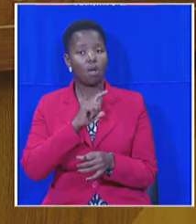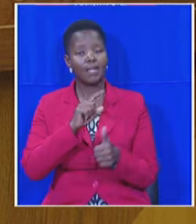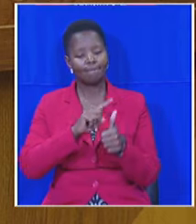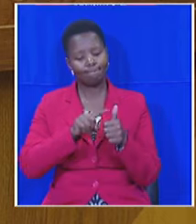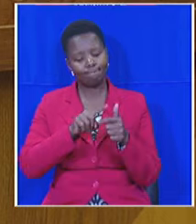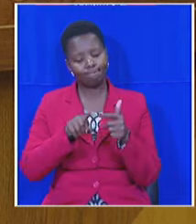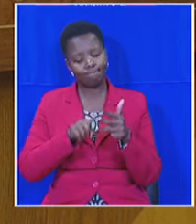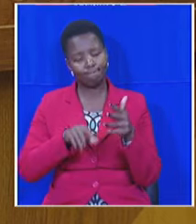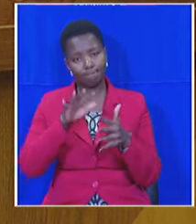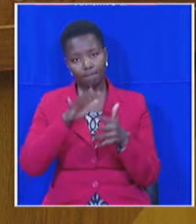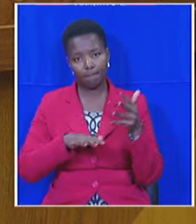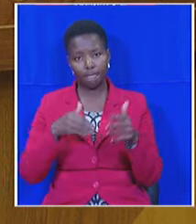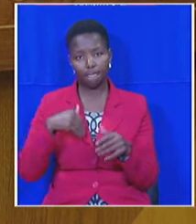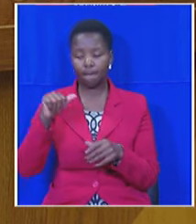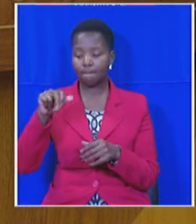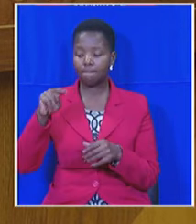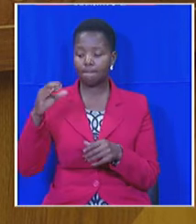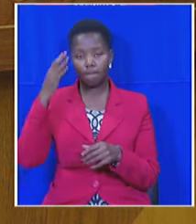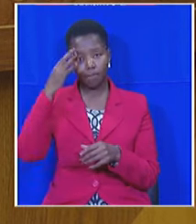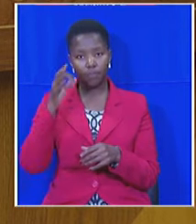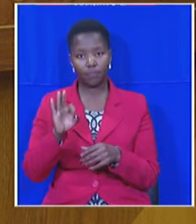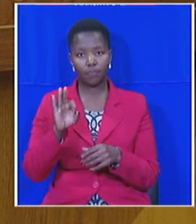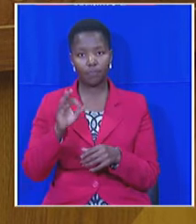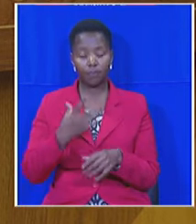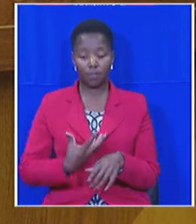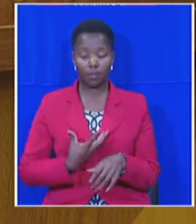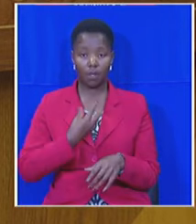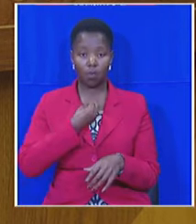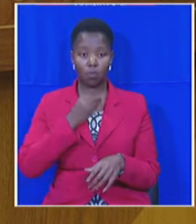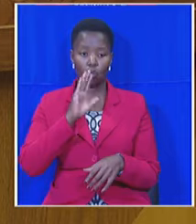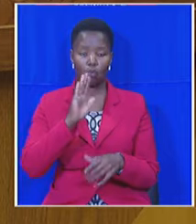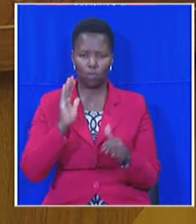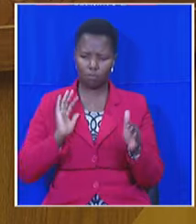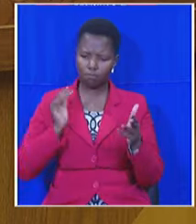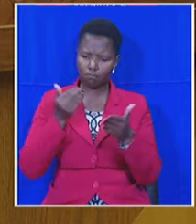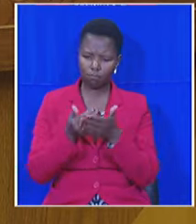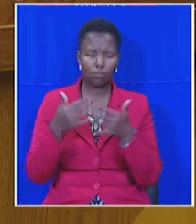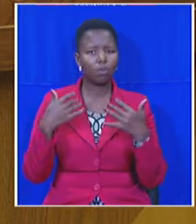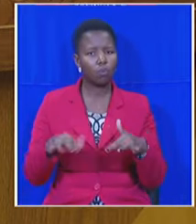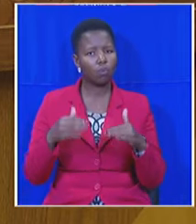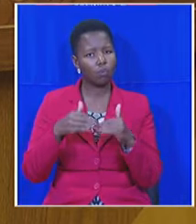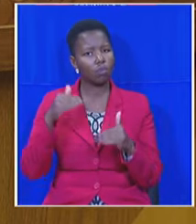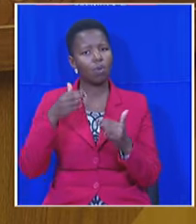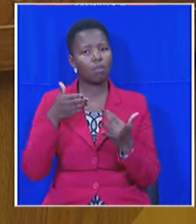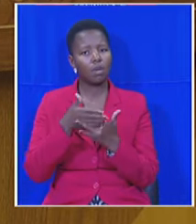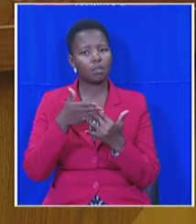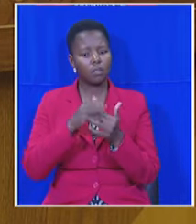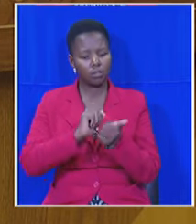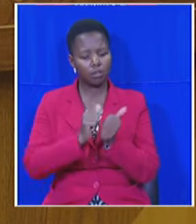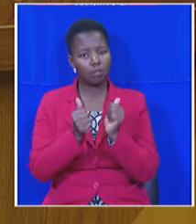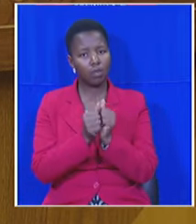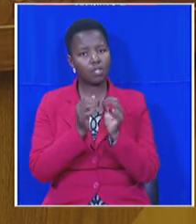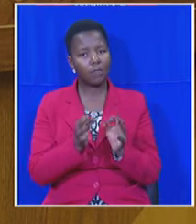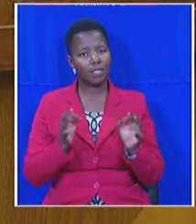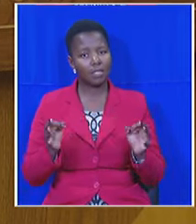reasons. Under the ANC government, the youth continue to have more access to sporting facilities and